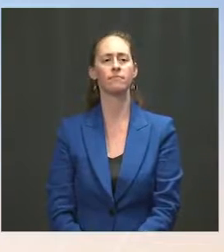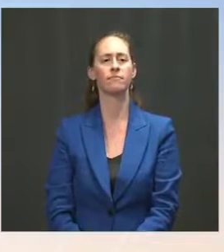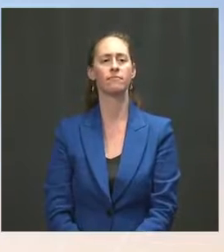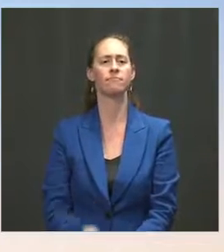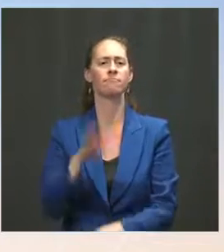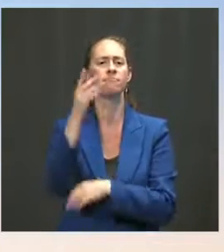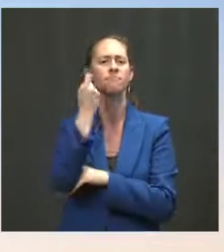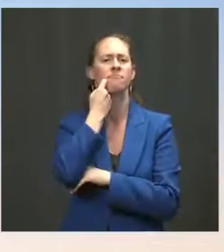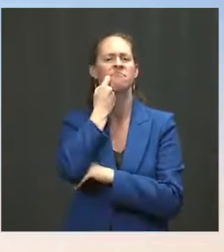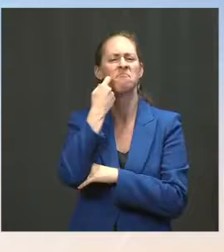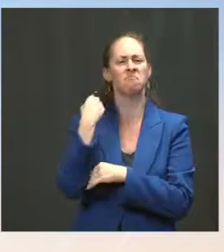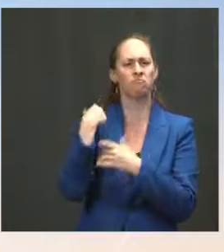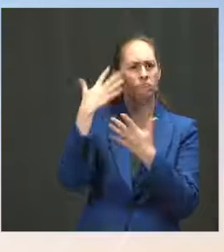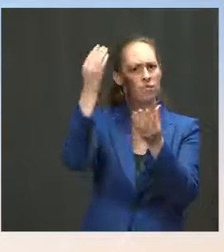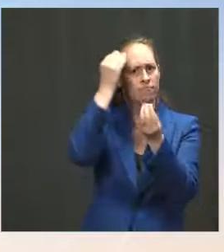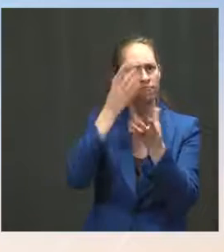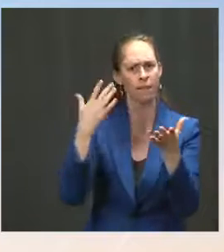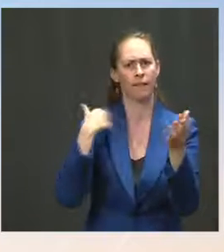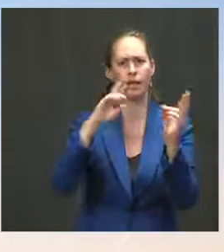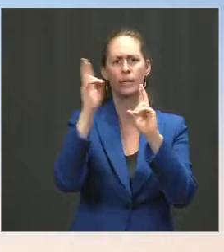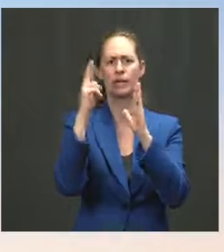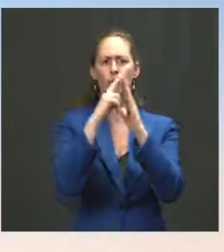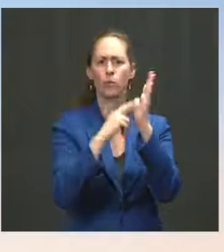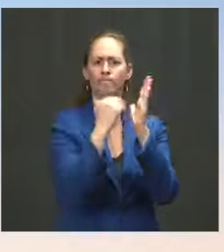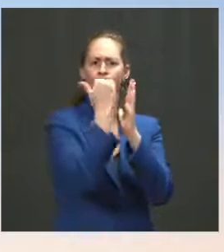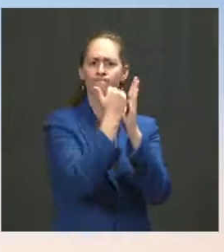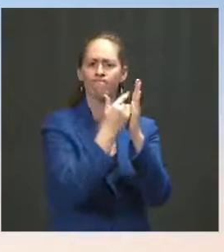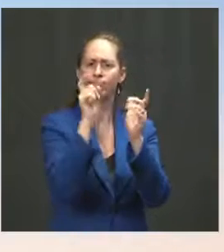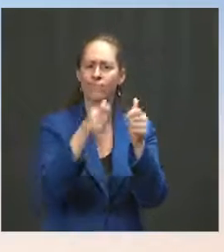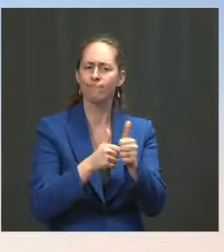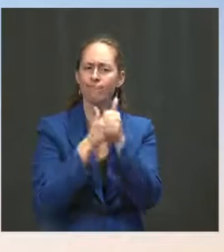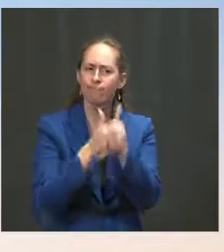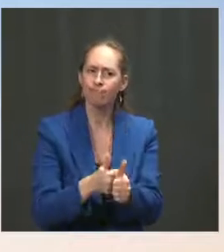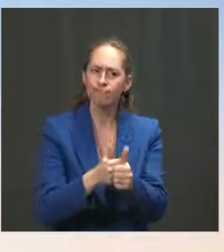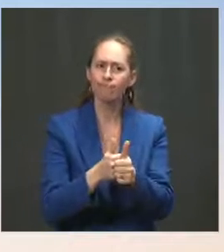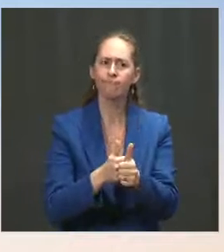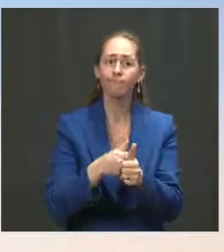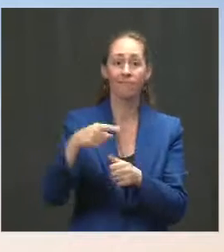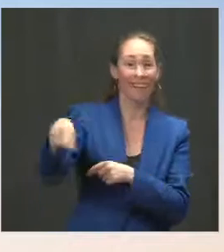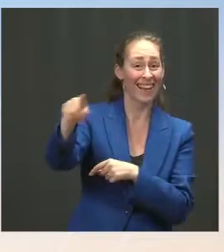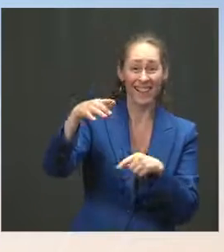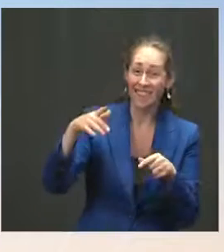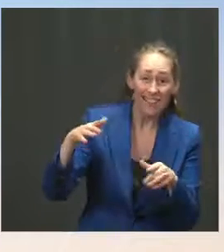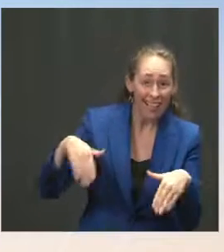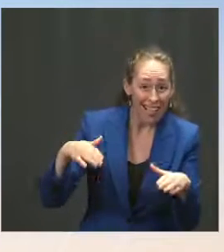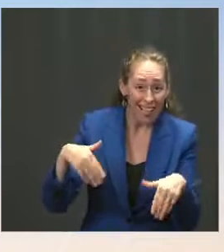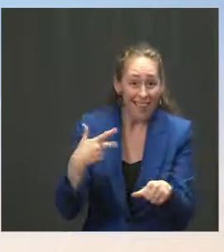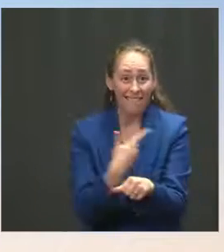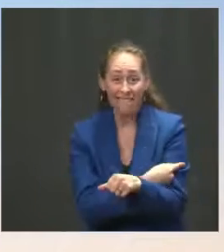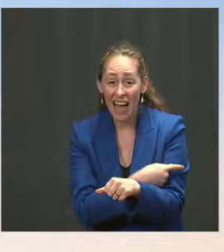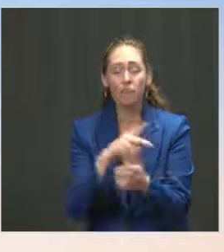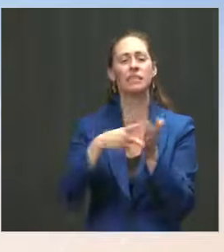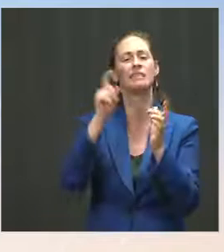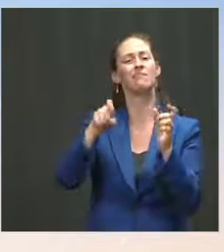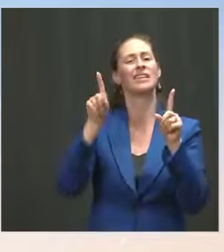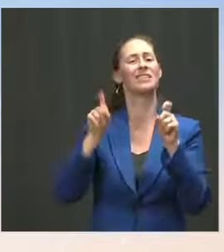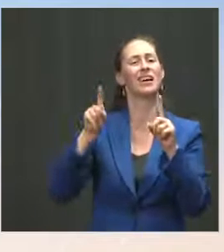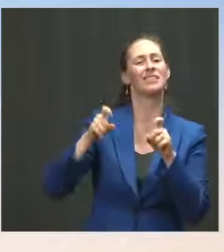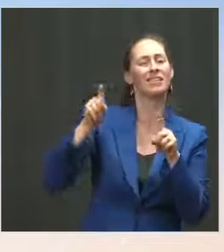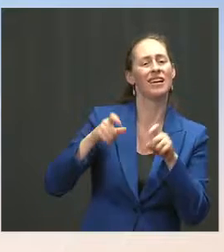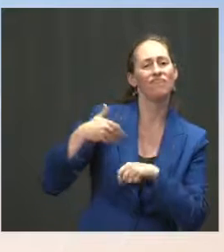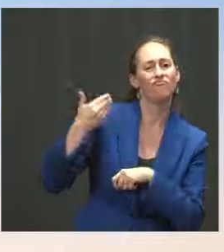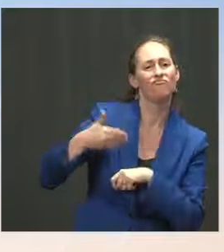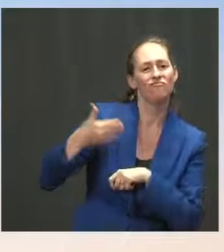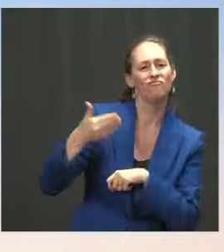place, attestations that would be required of federal employees. If they're not vaccinated, they're going to have to be in a testing regime. It's going to take a little bit of time to have